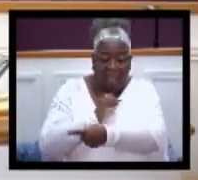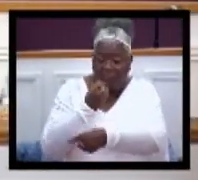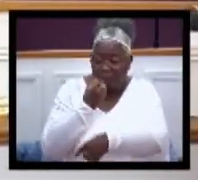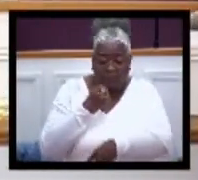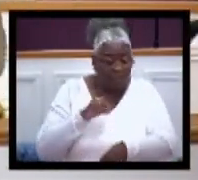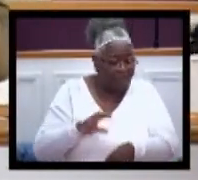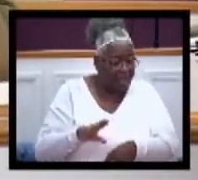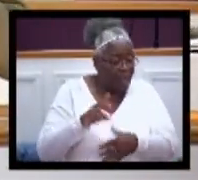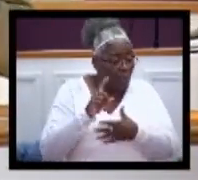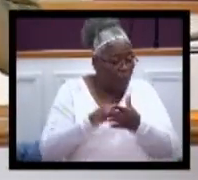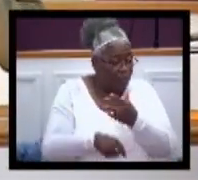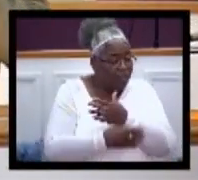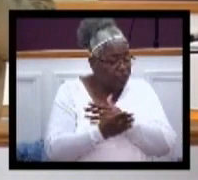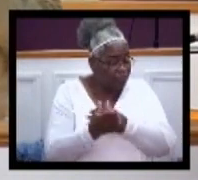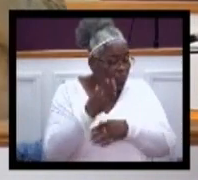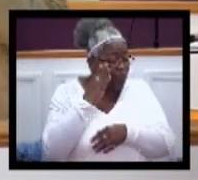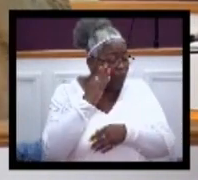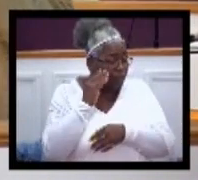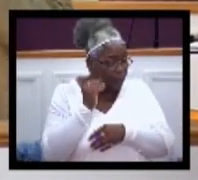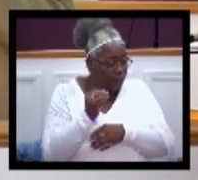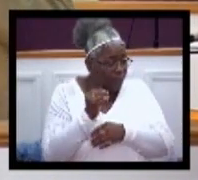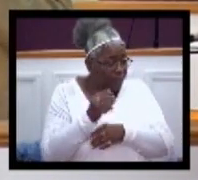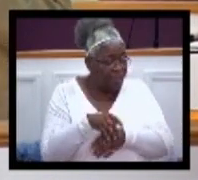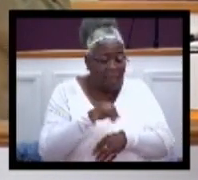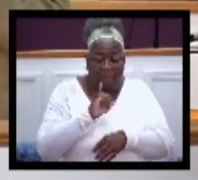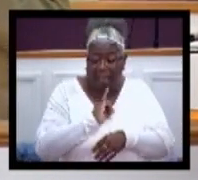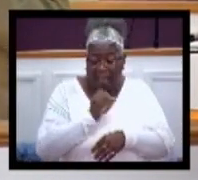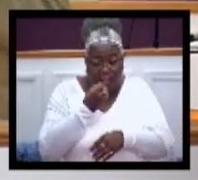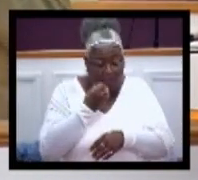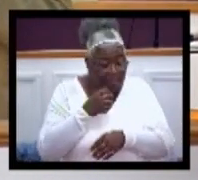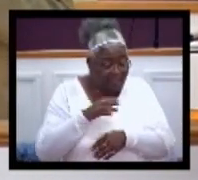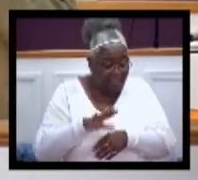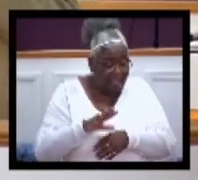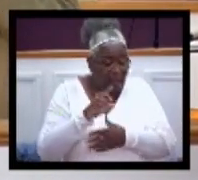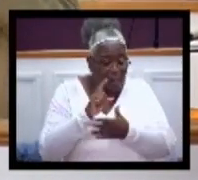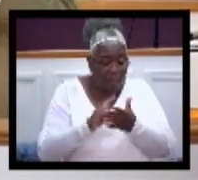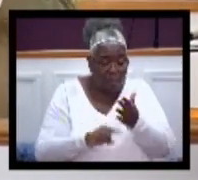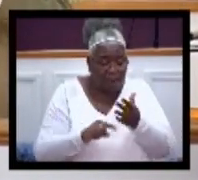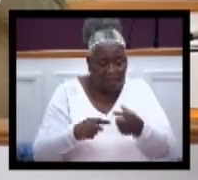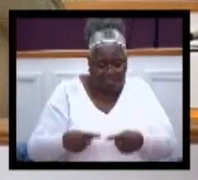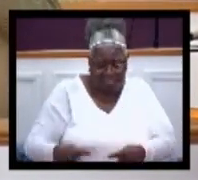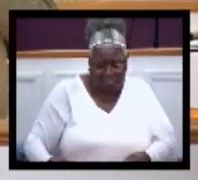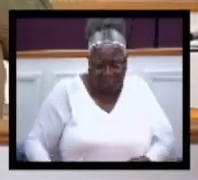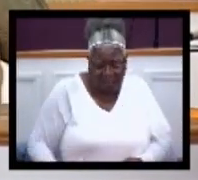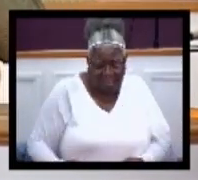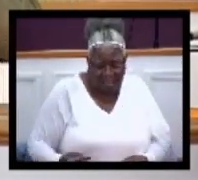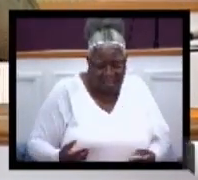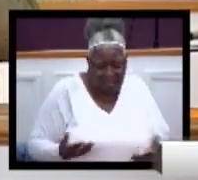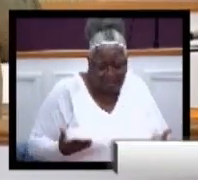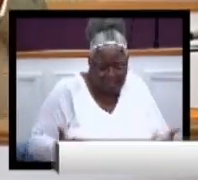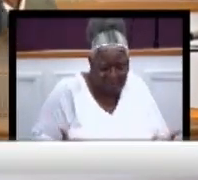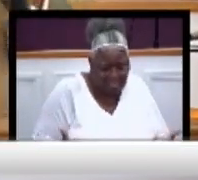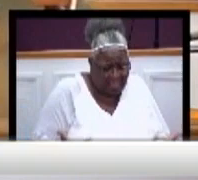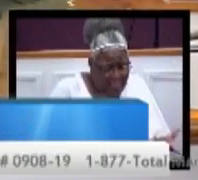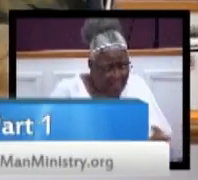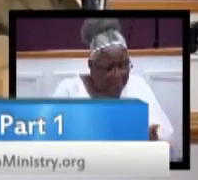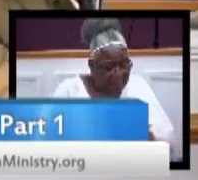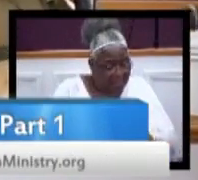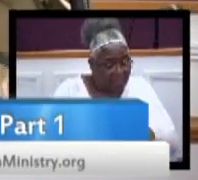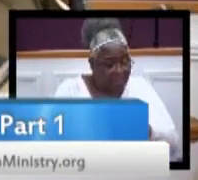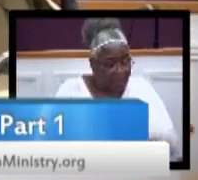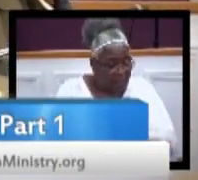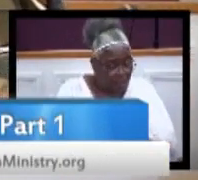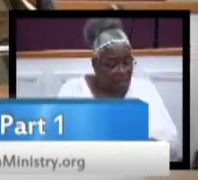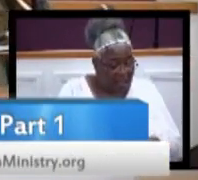care what you're going through. I don't care what the pain may be going on in